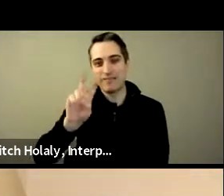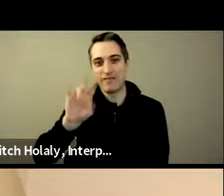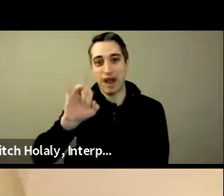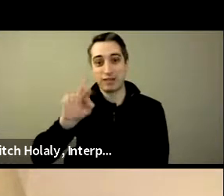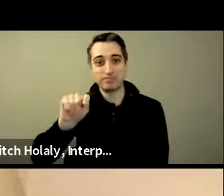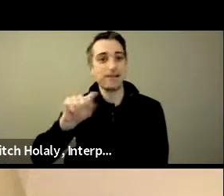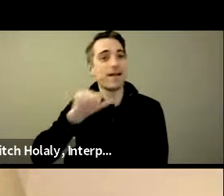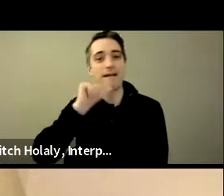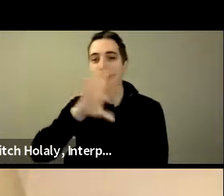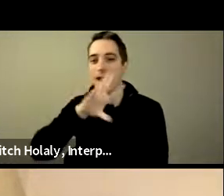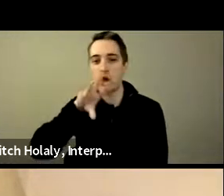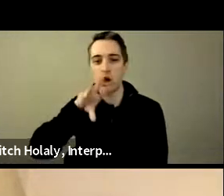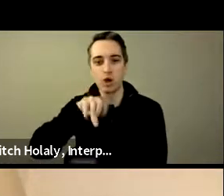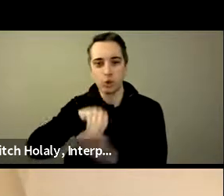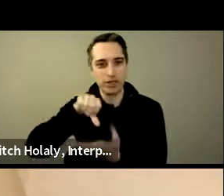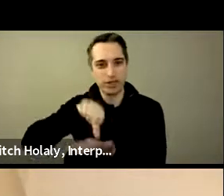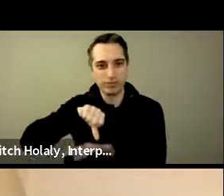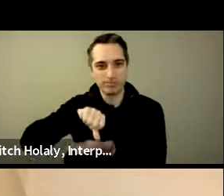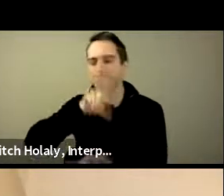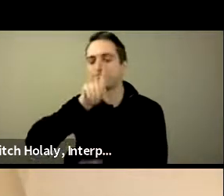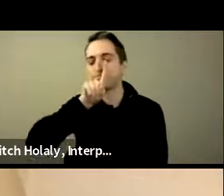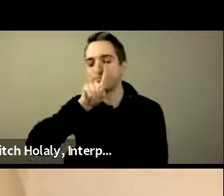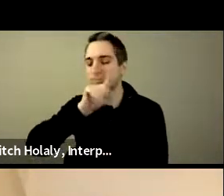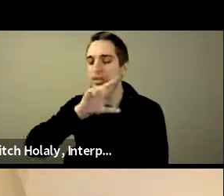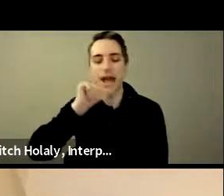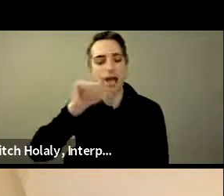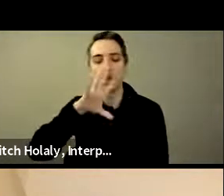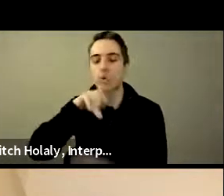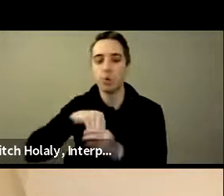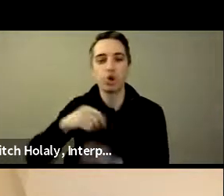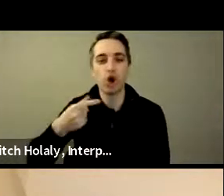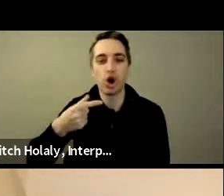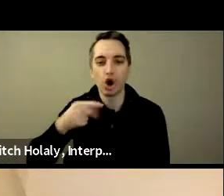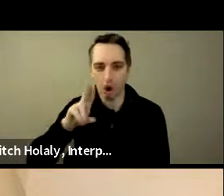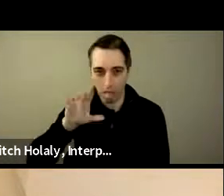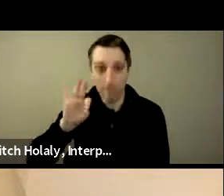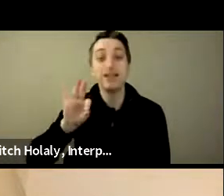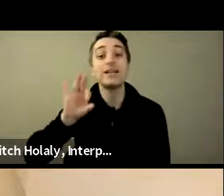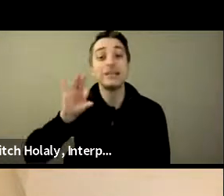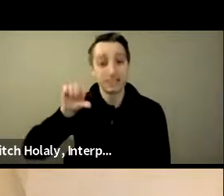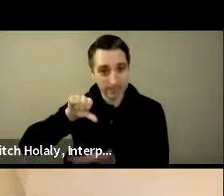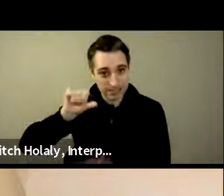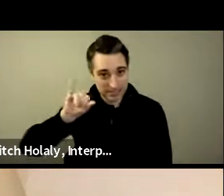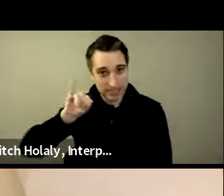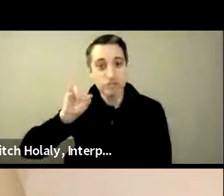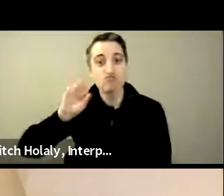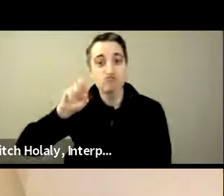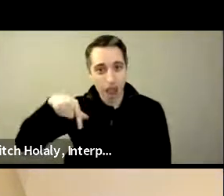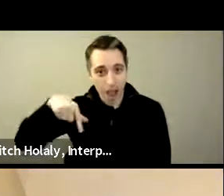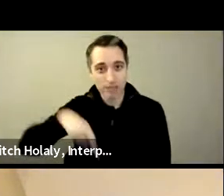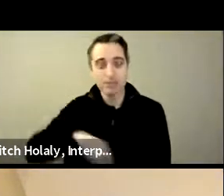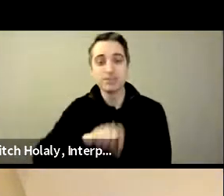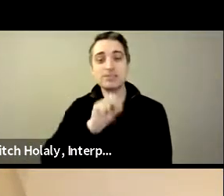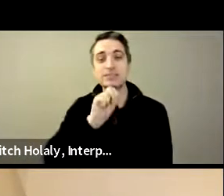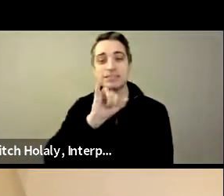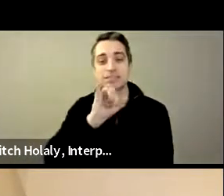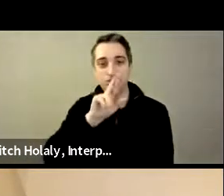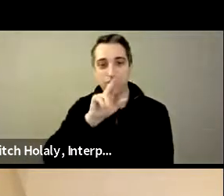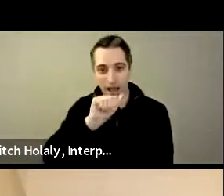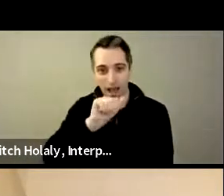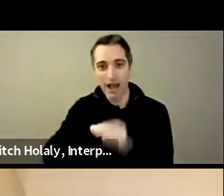Iraq. It doesn't include the Gulf. It does include Iraq, it includes Syria, Jordan,